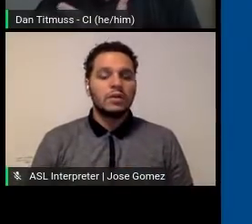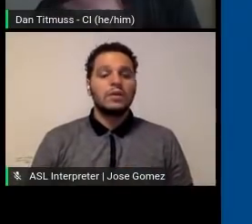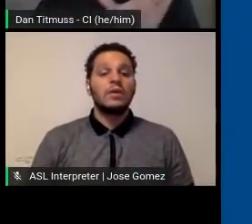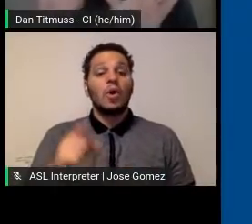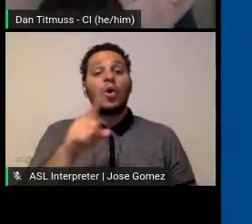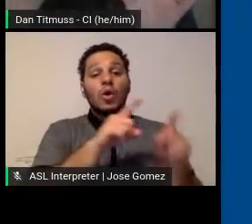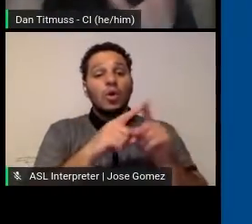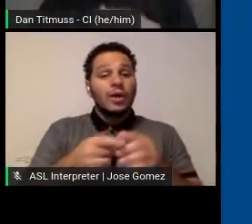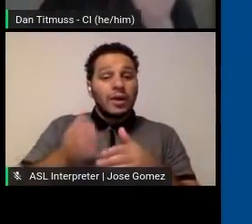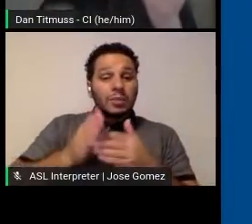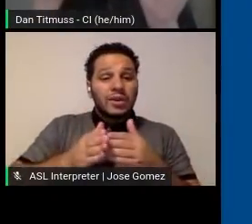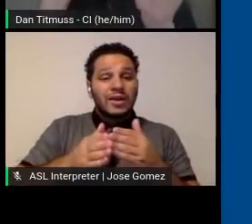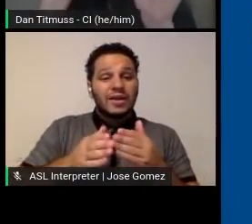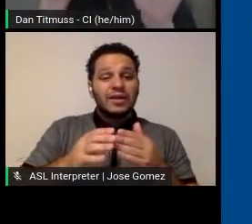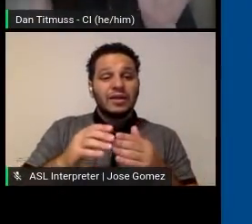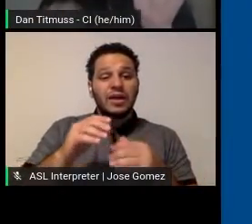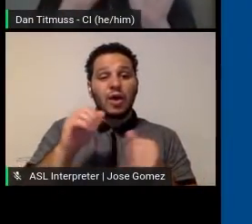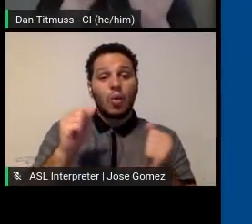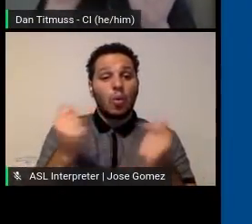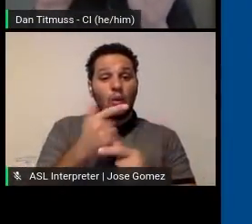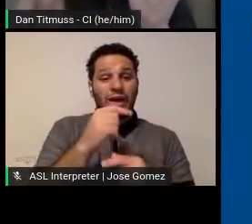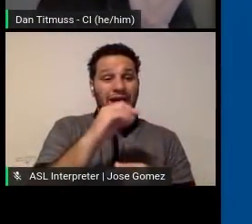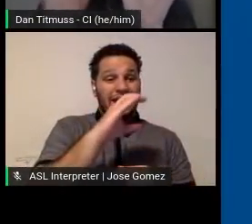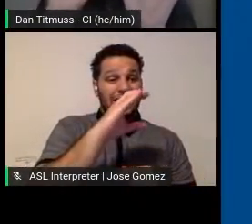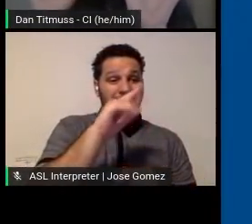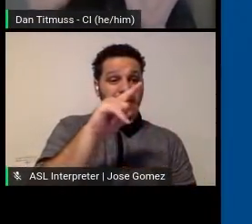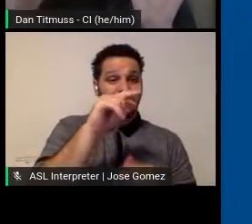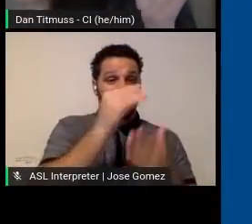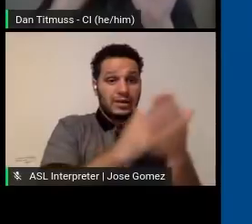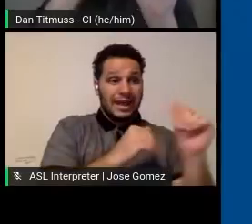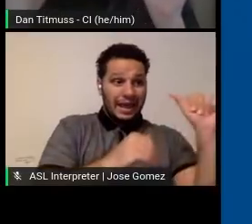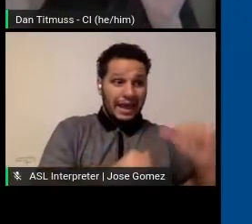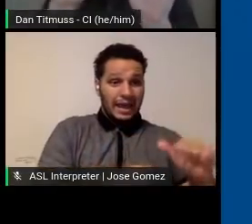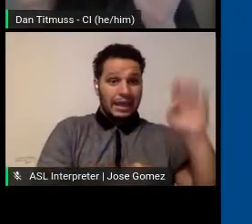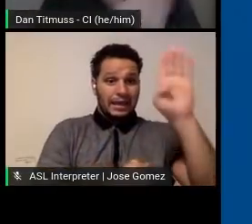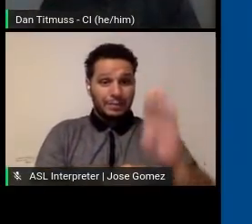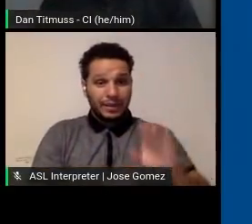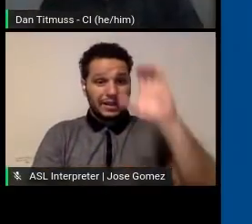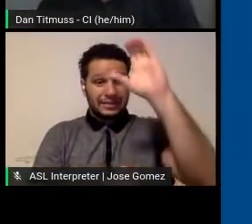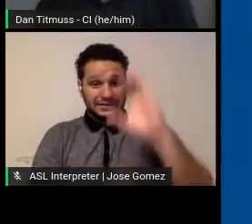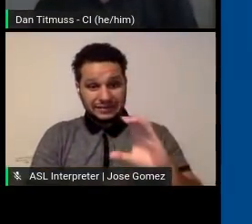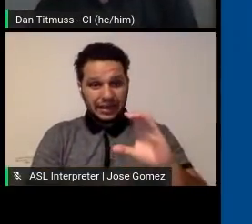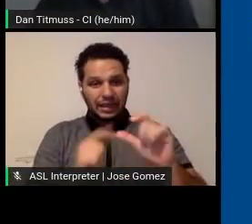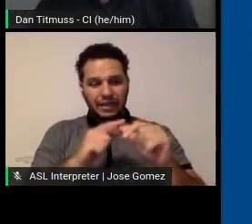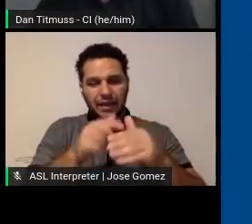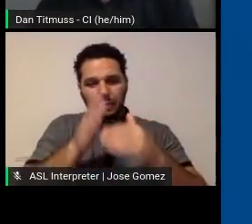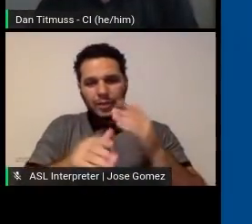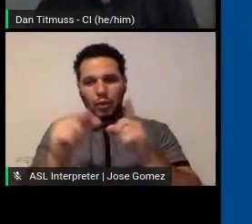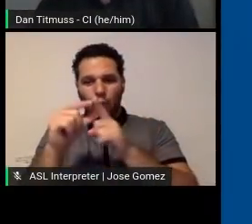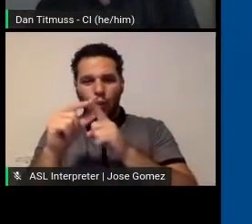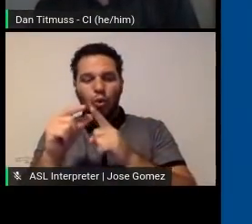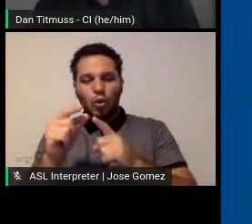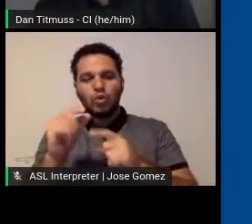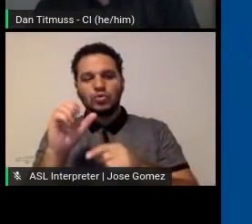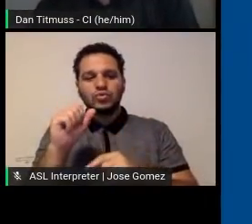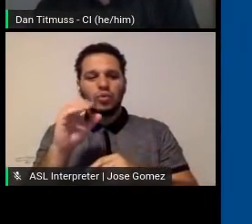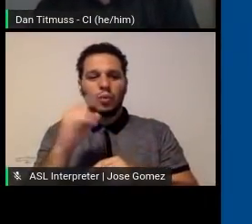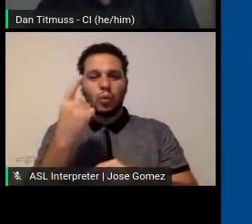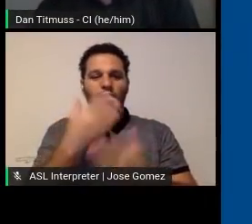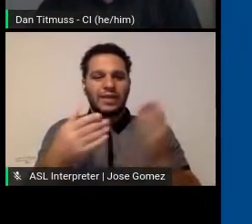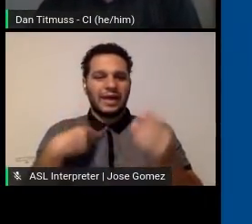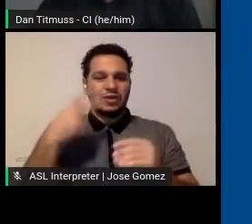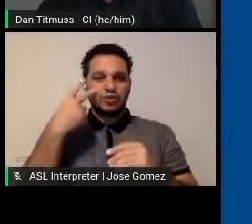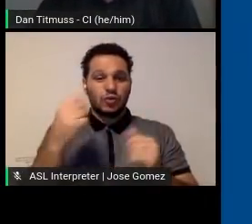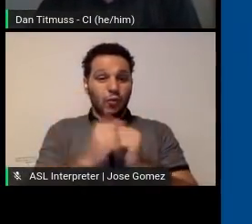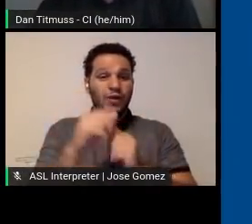for every letter. So classical music A, classical music B, classical music C, and then completes the word based on that. So this is the one I saw for D that popped